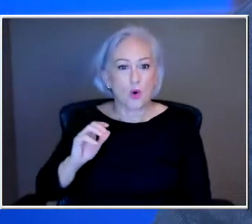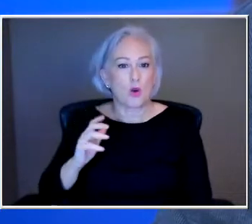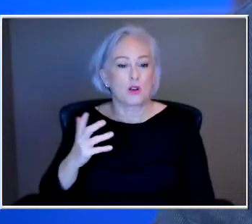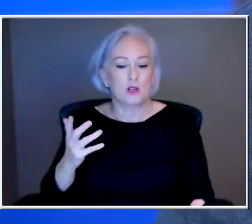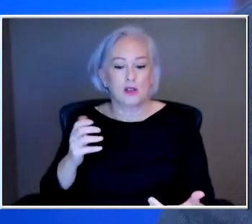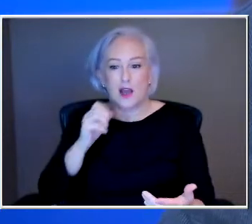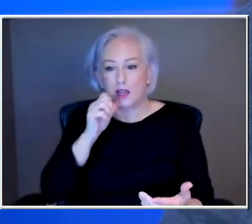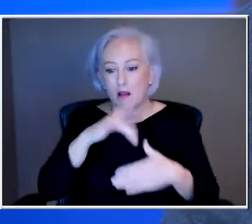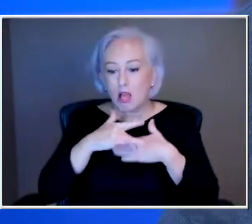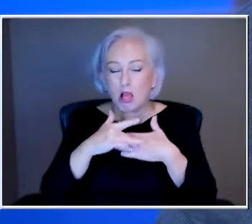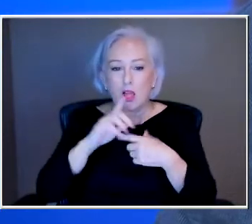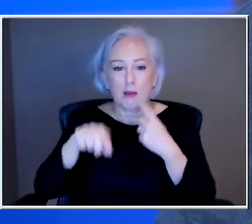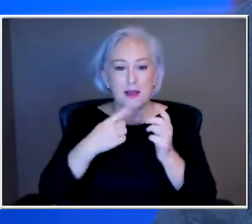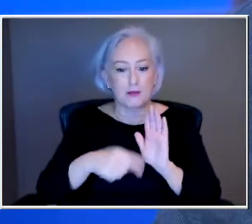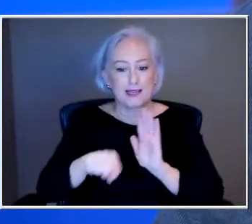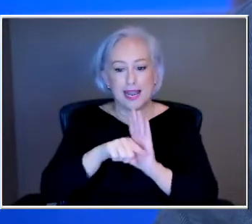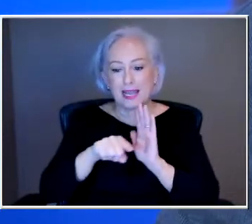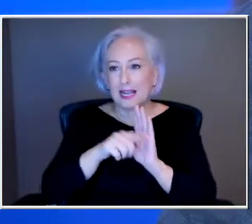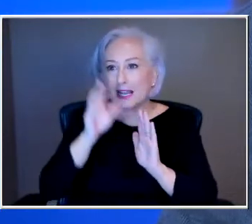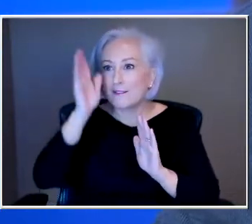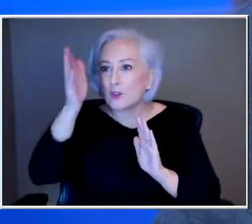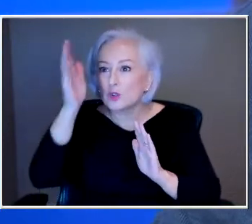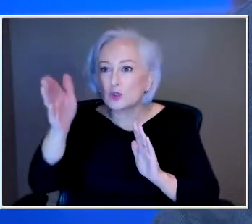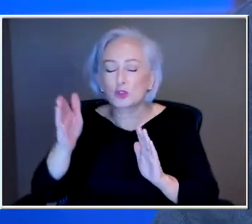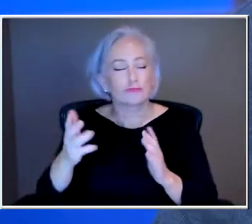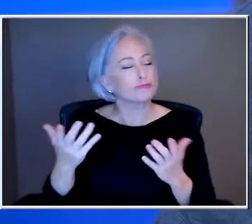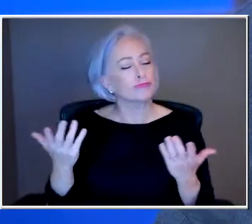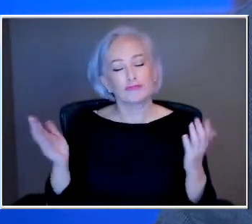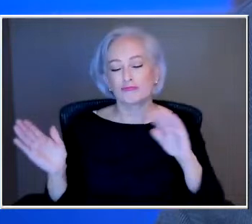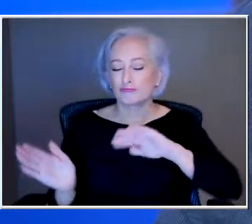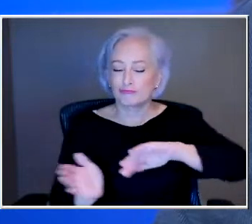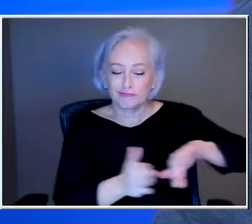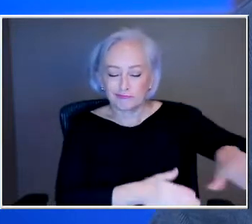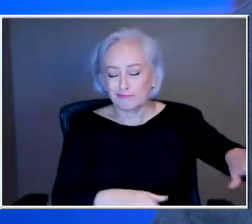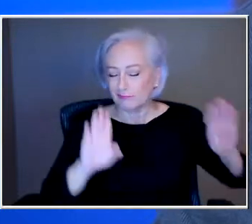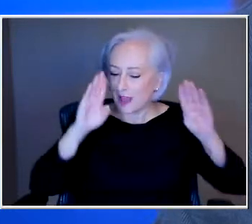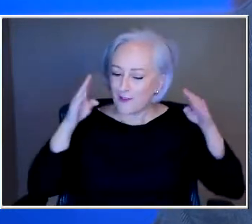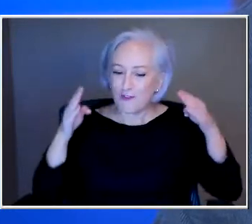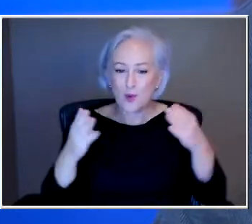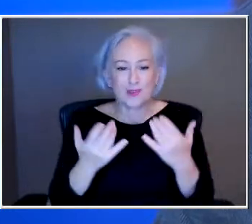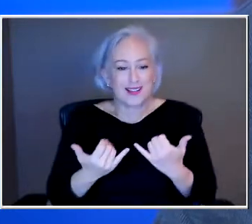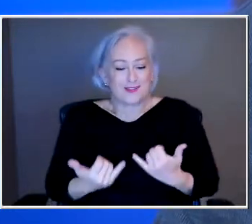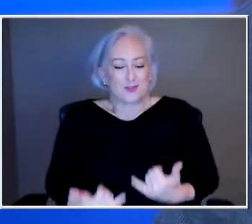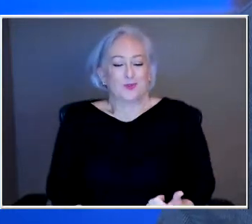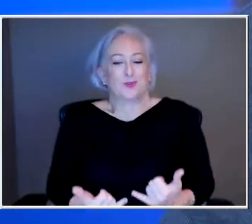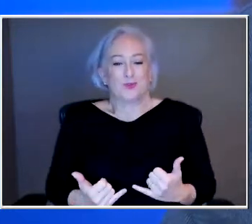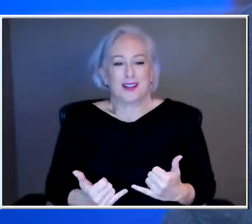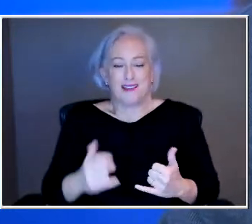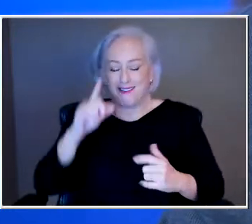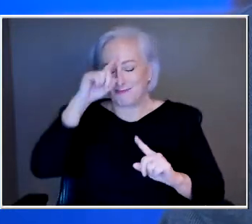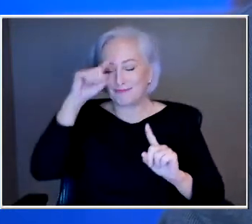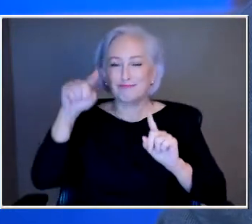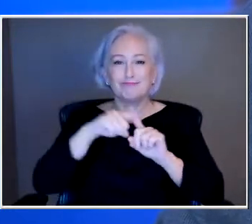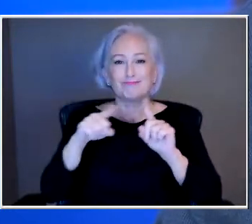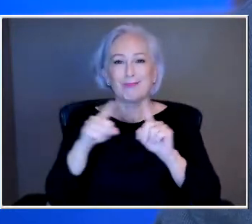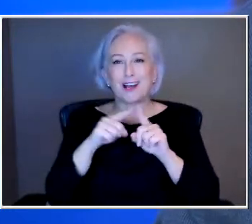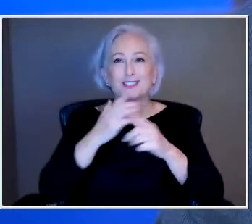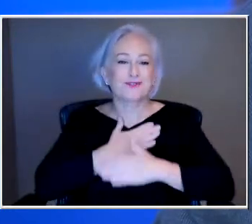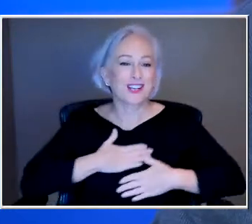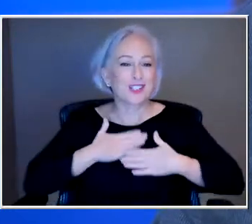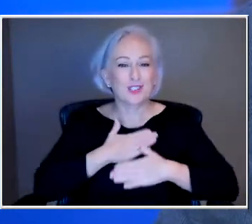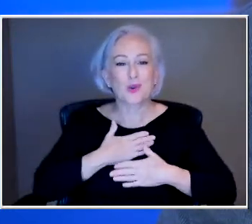happen in the future. I just try and stay focused on the present and enjoy the good times while I'm in them, because sometimes they can come and go